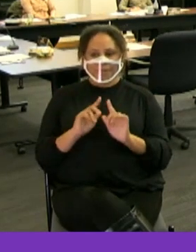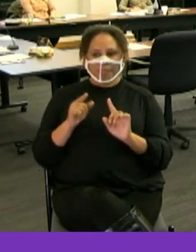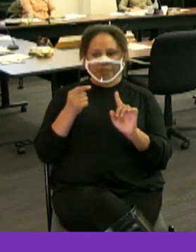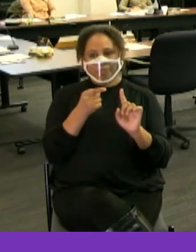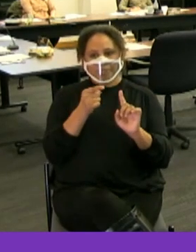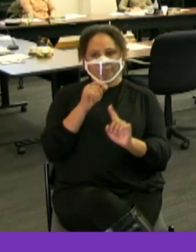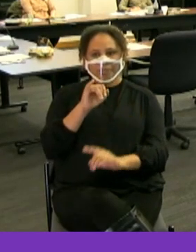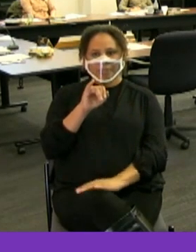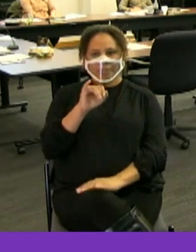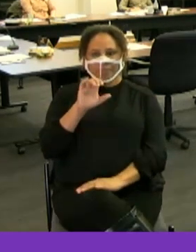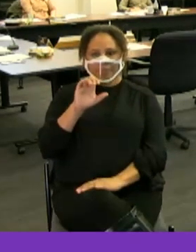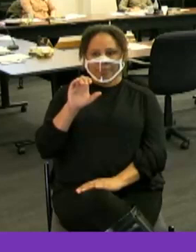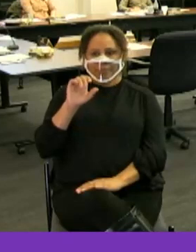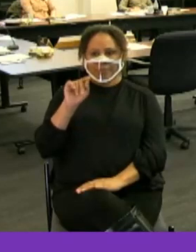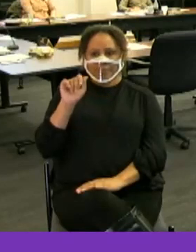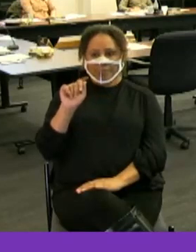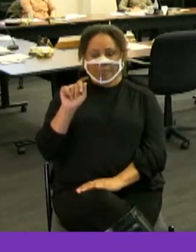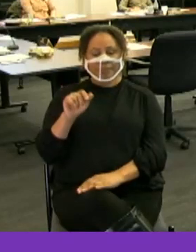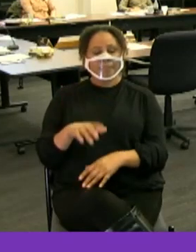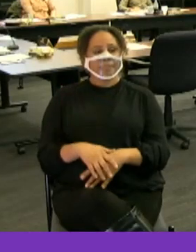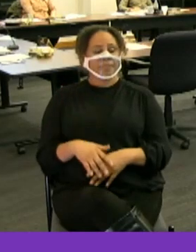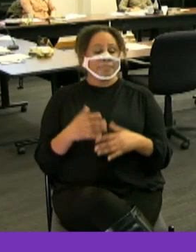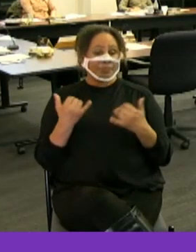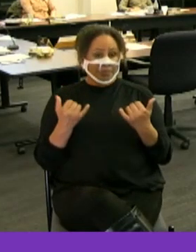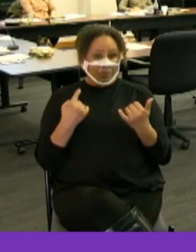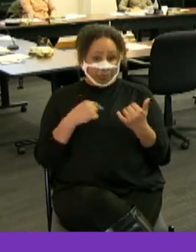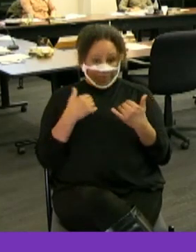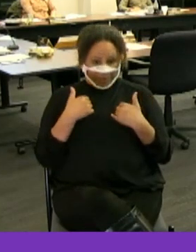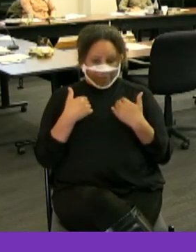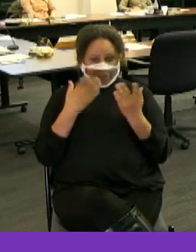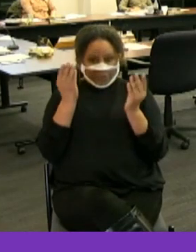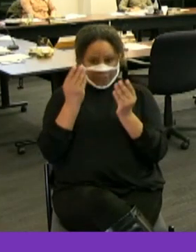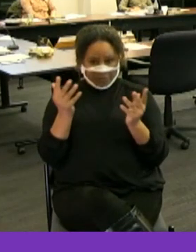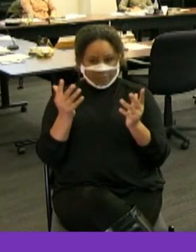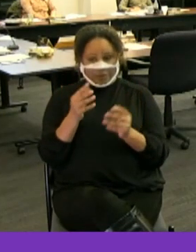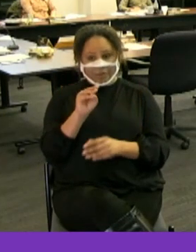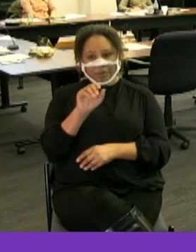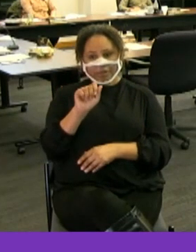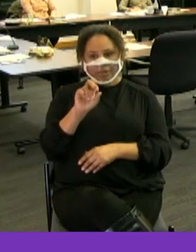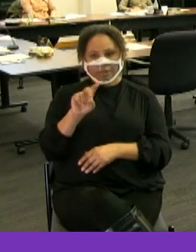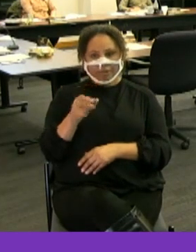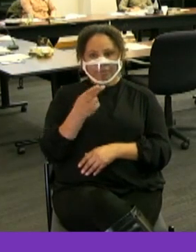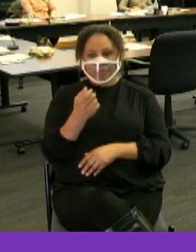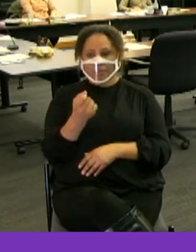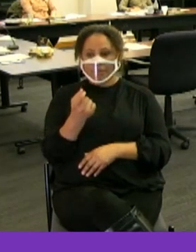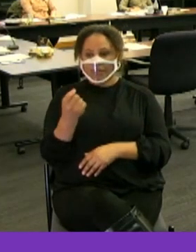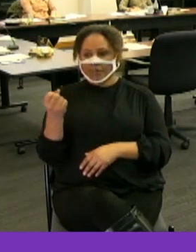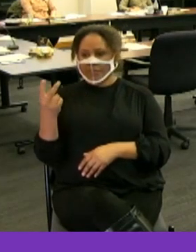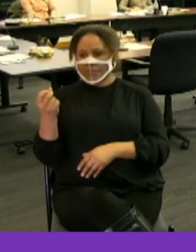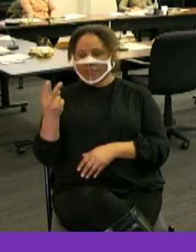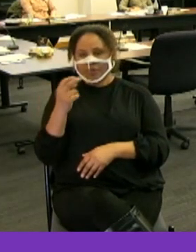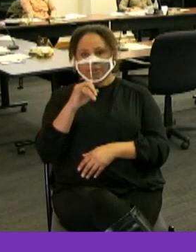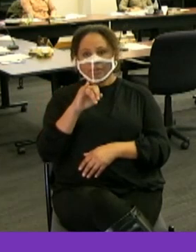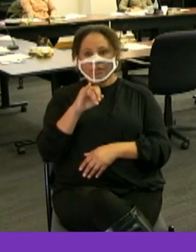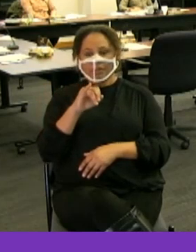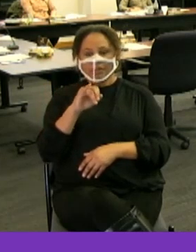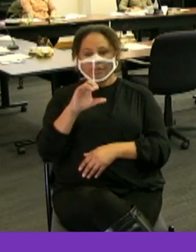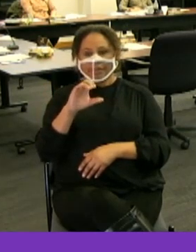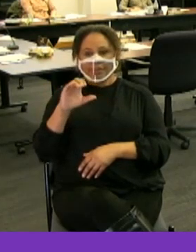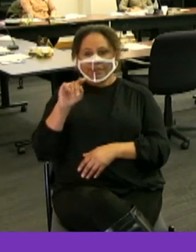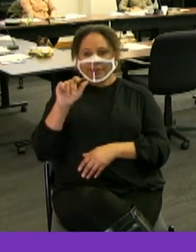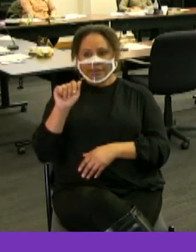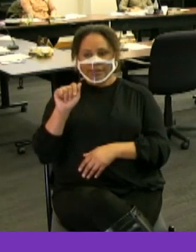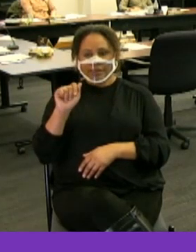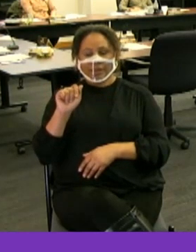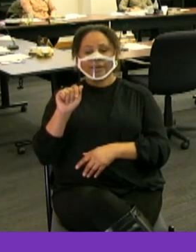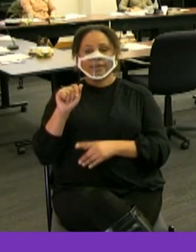ICCTA. We do have just some updates. March 11th and 12th is the ICCTA quarterly meeting in Peoria. If anyone wants